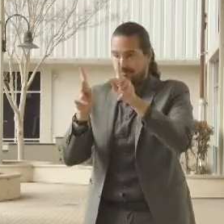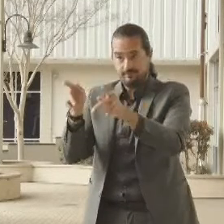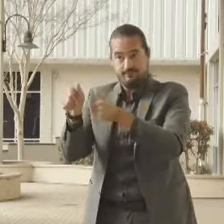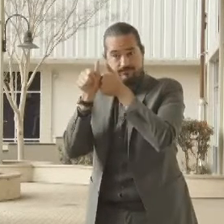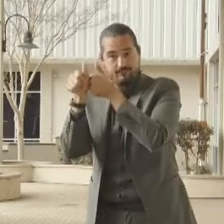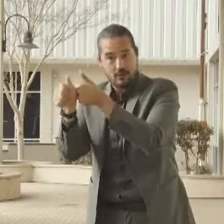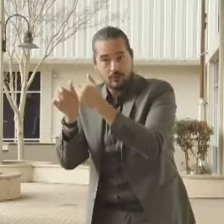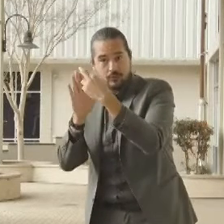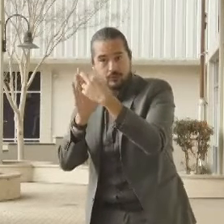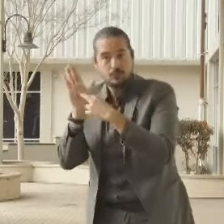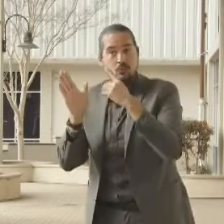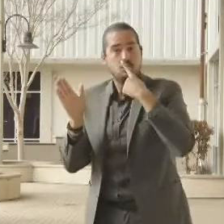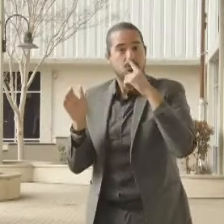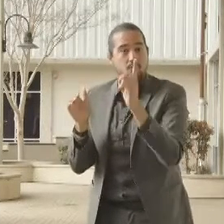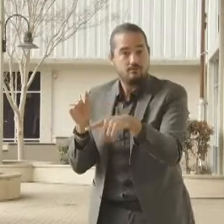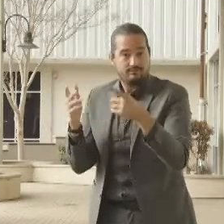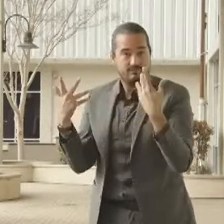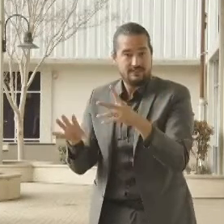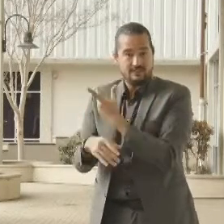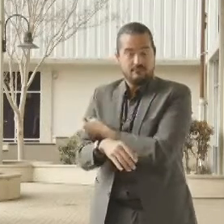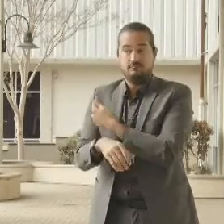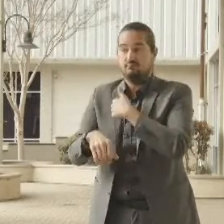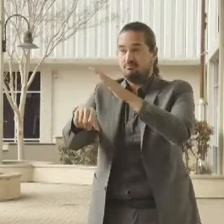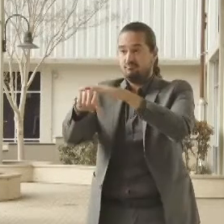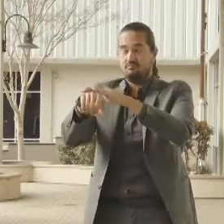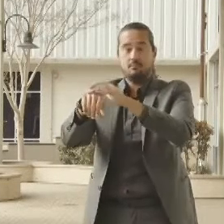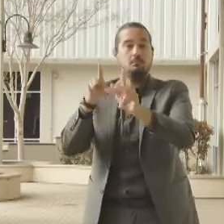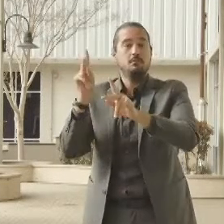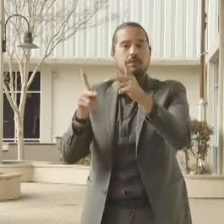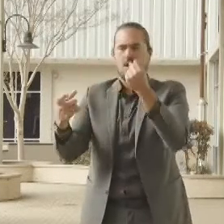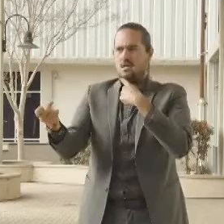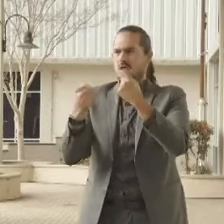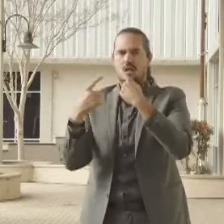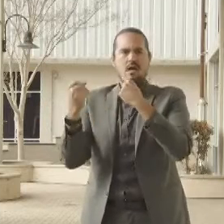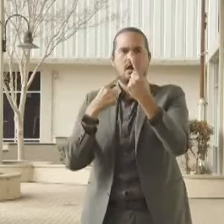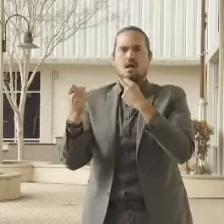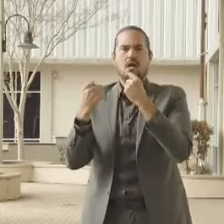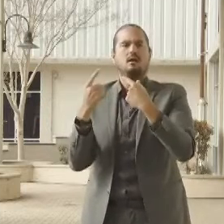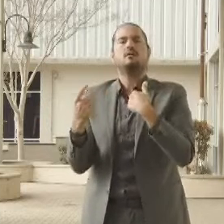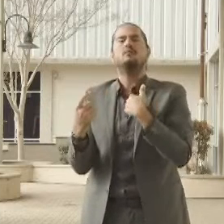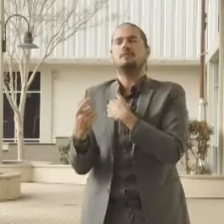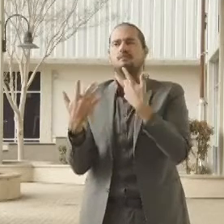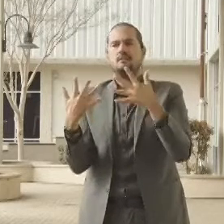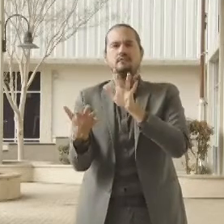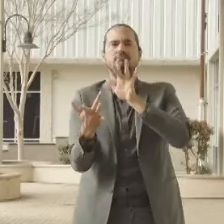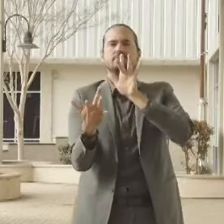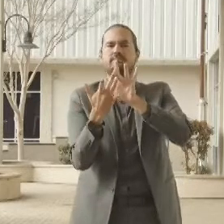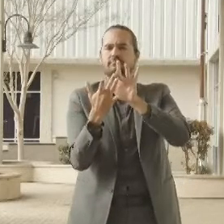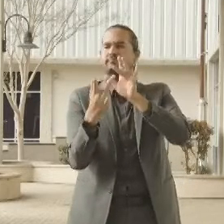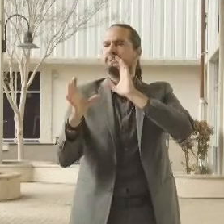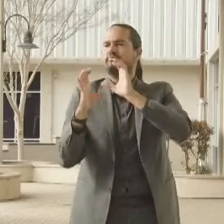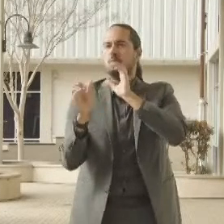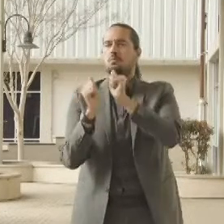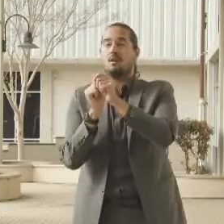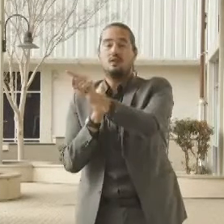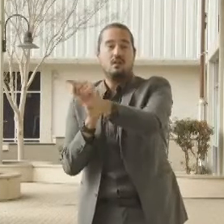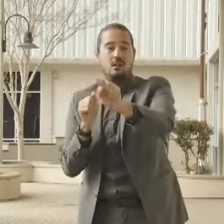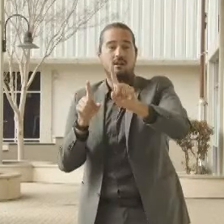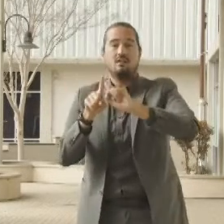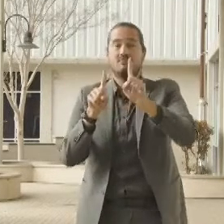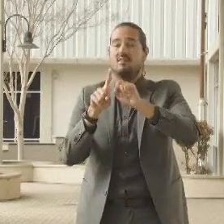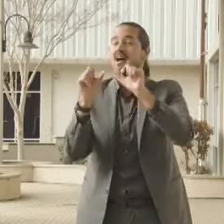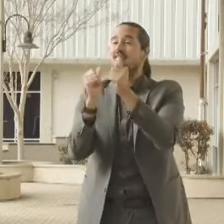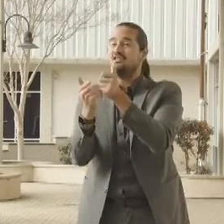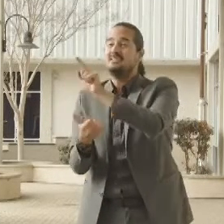got to tell you, based on the questions that we've received and the communications that we've had, with the agencies